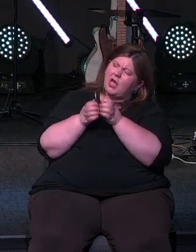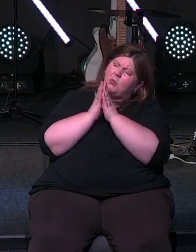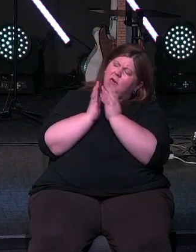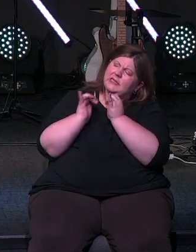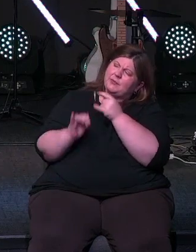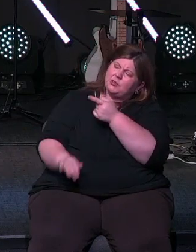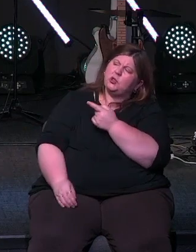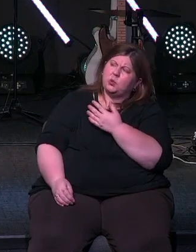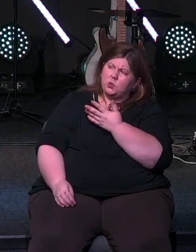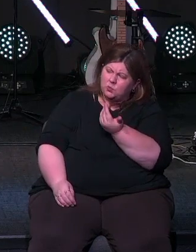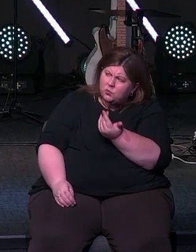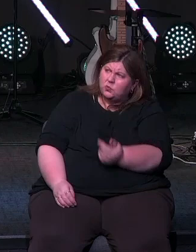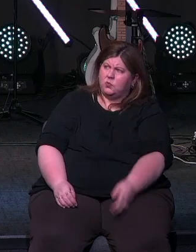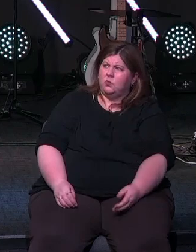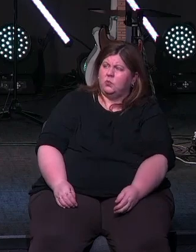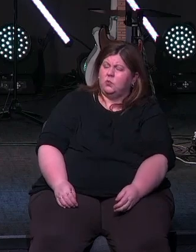pray?"